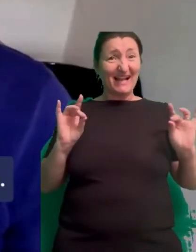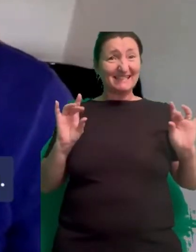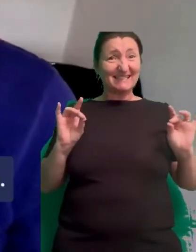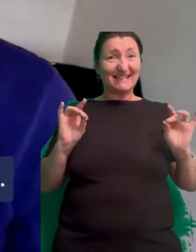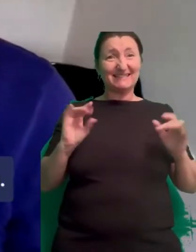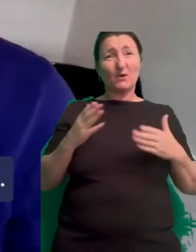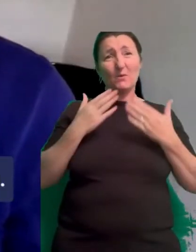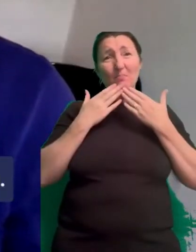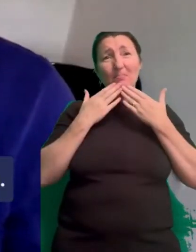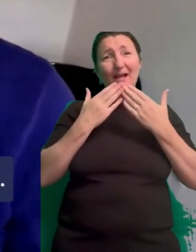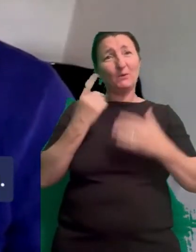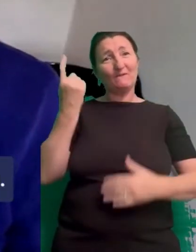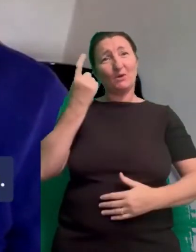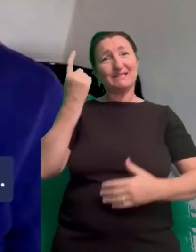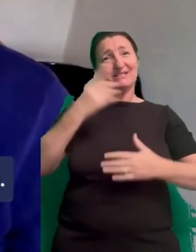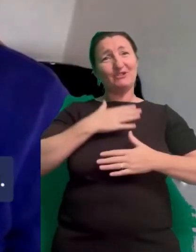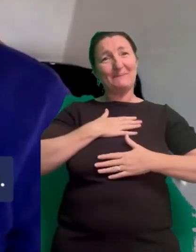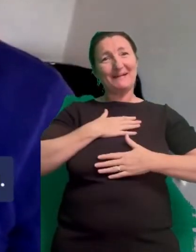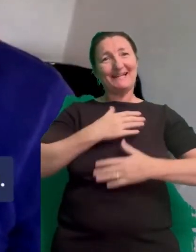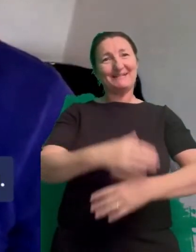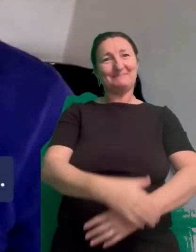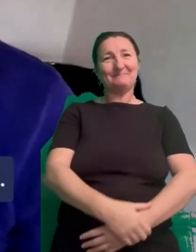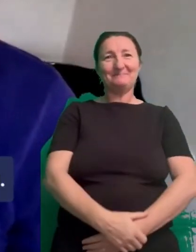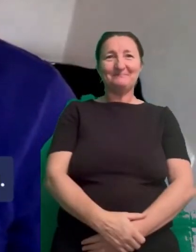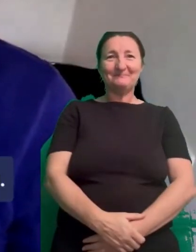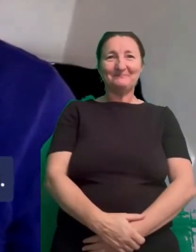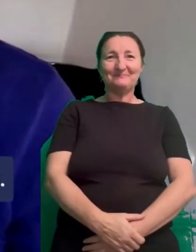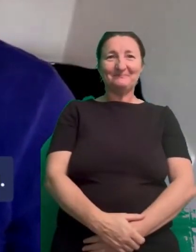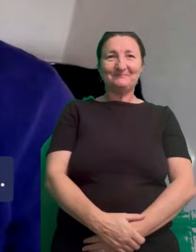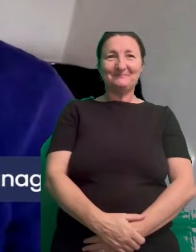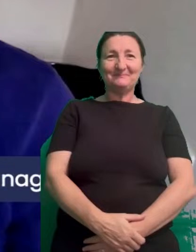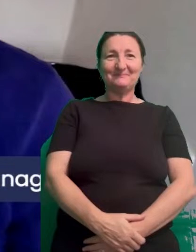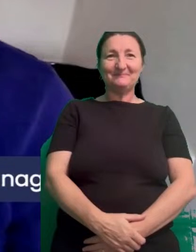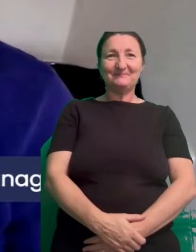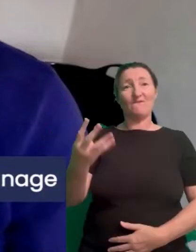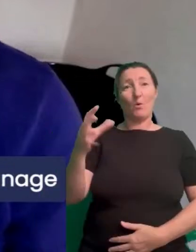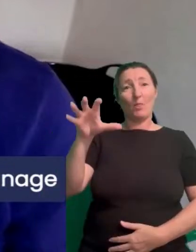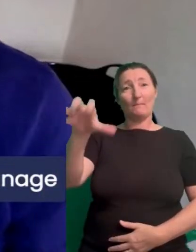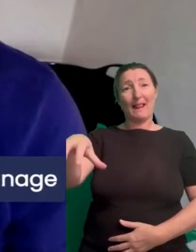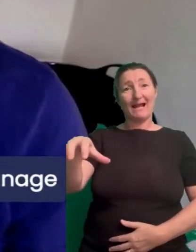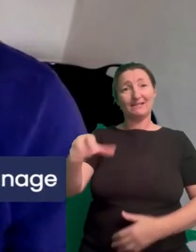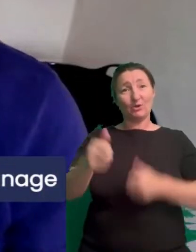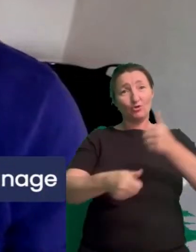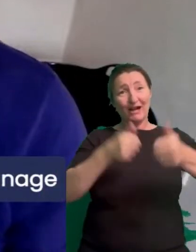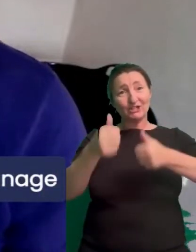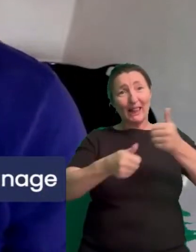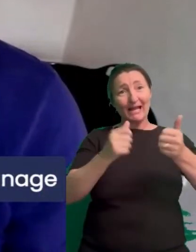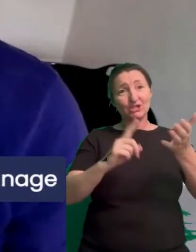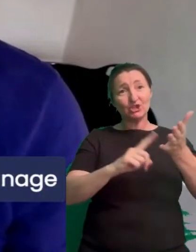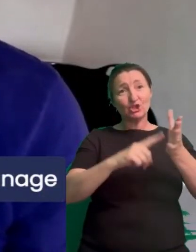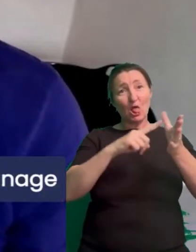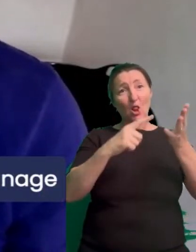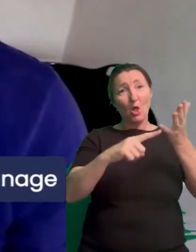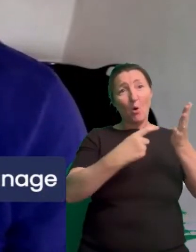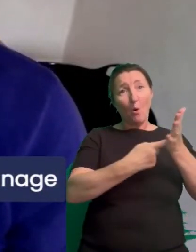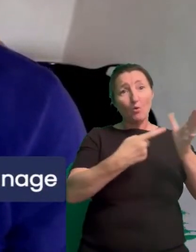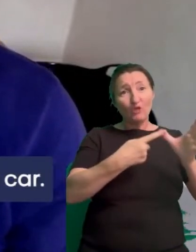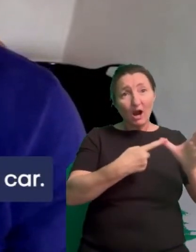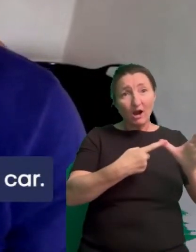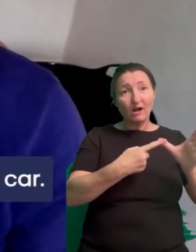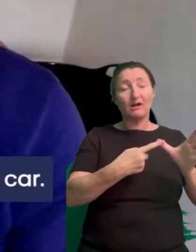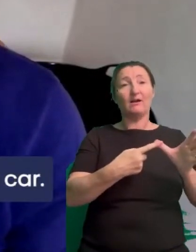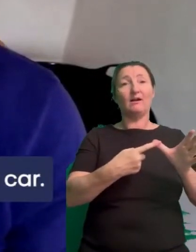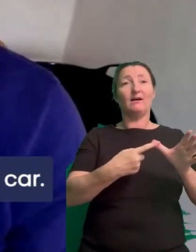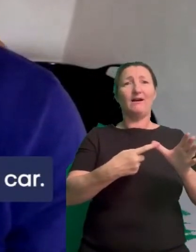And in fourth place, congratulations go to Laura. And thank you also for enlightening us on how to